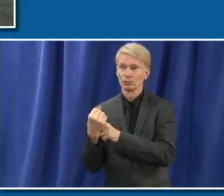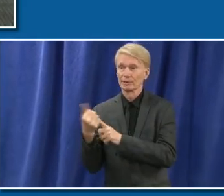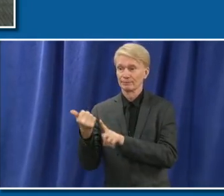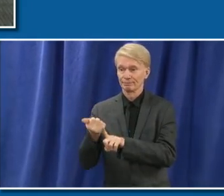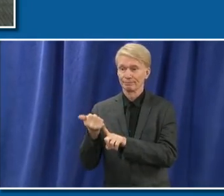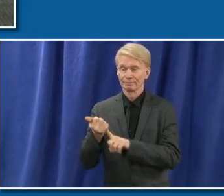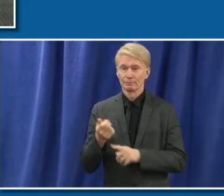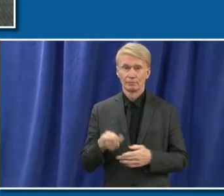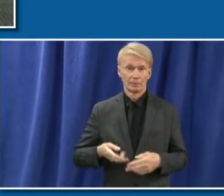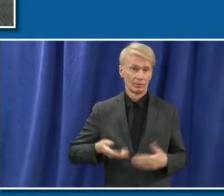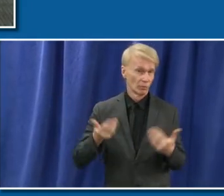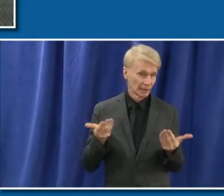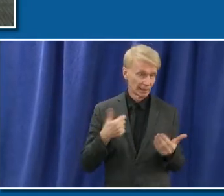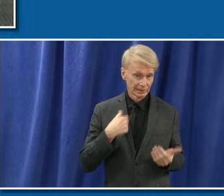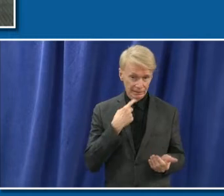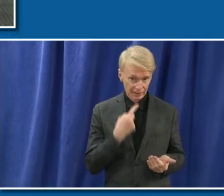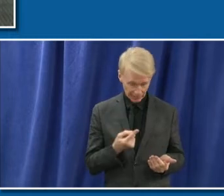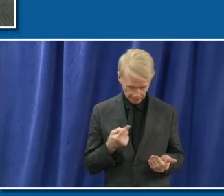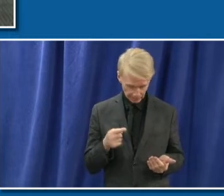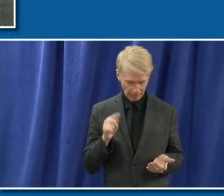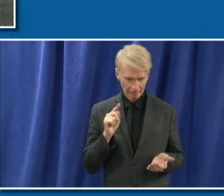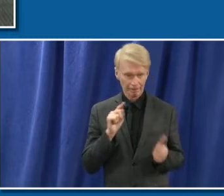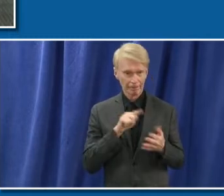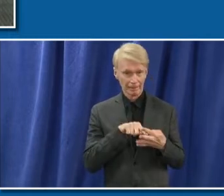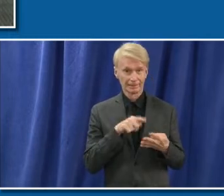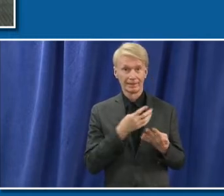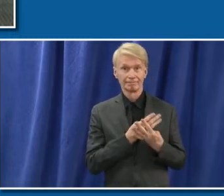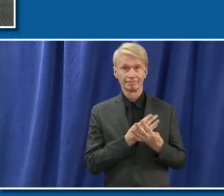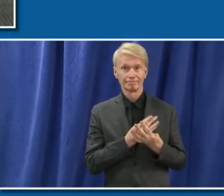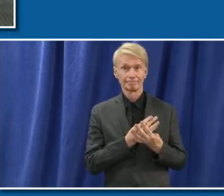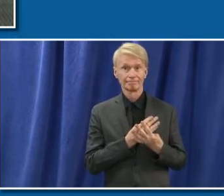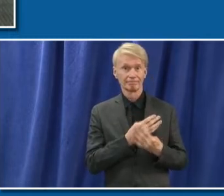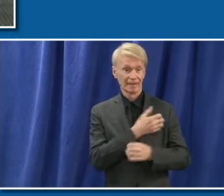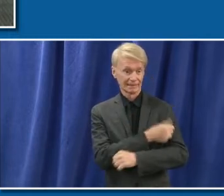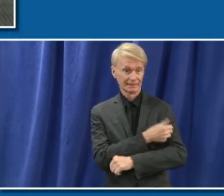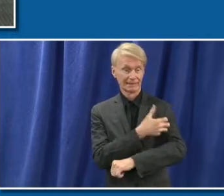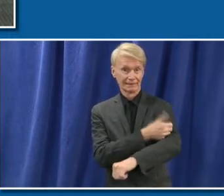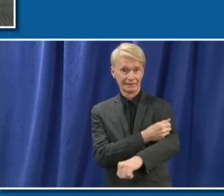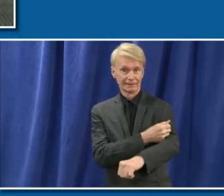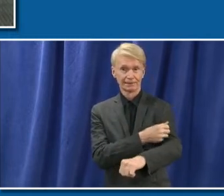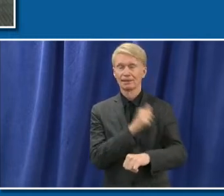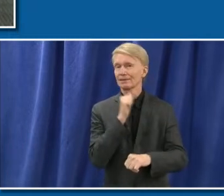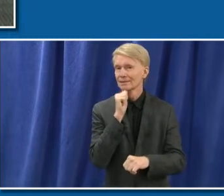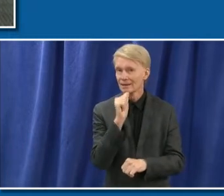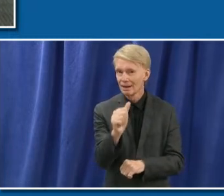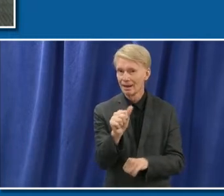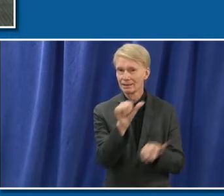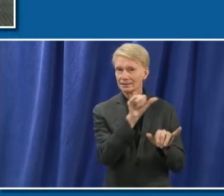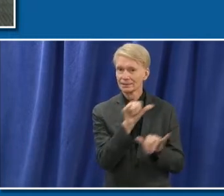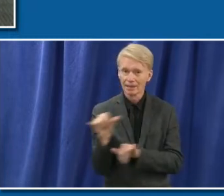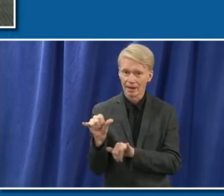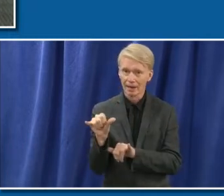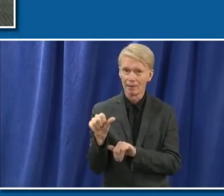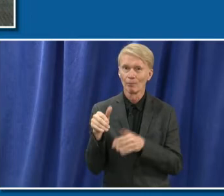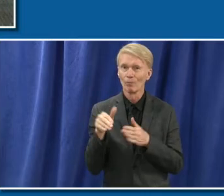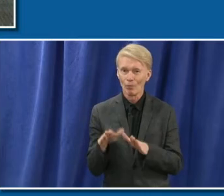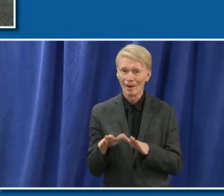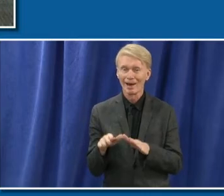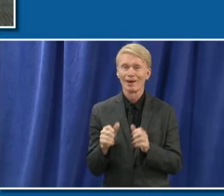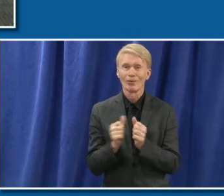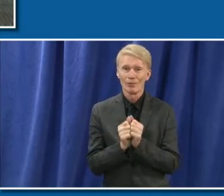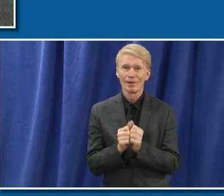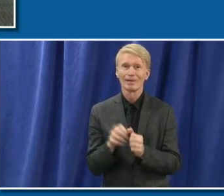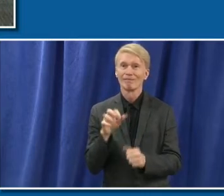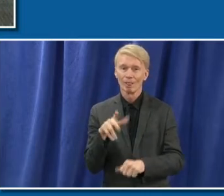would say is that the good news is that these vaccines are not being made in the same way that the flu vaccine is. There's no eggs